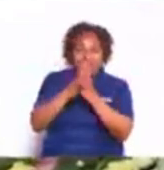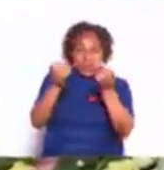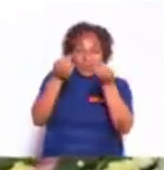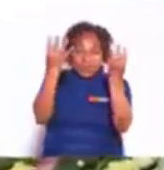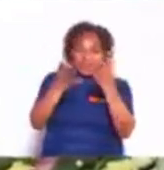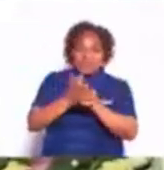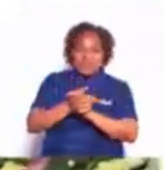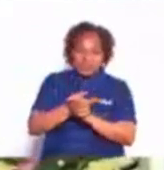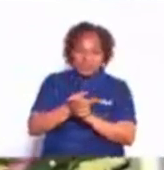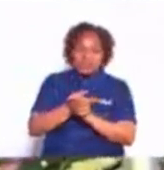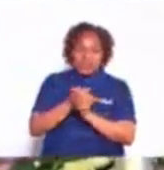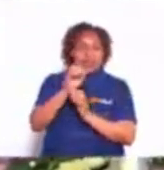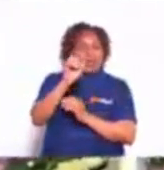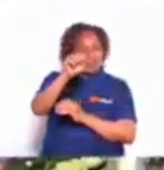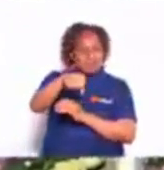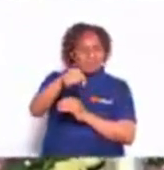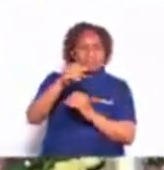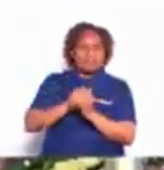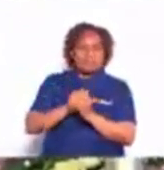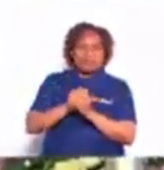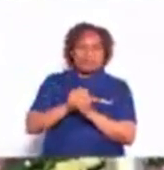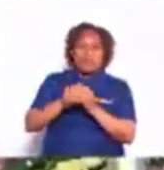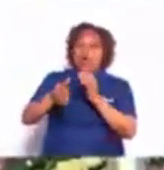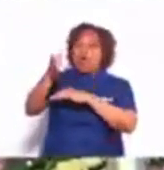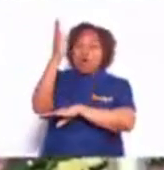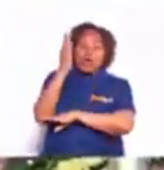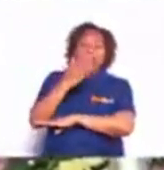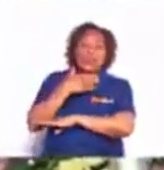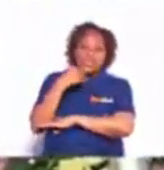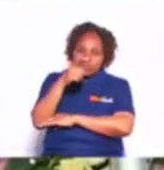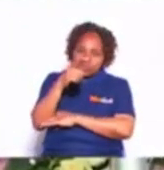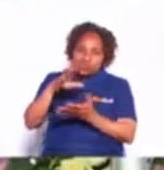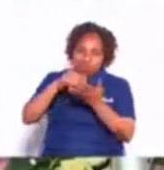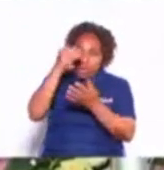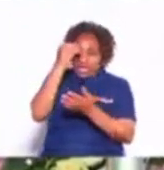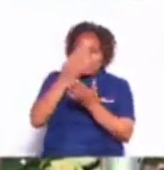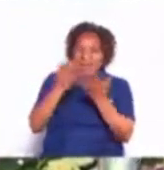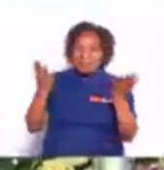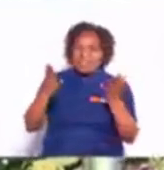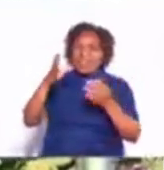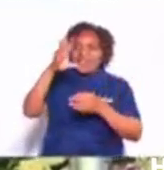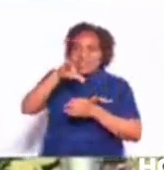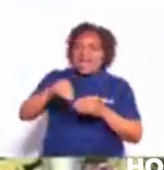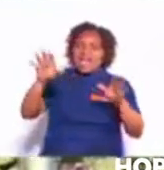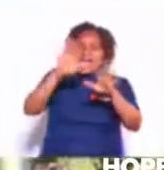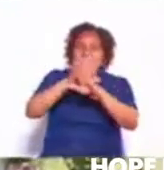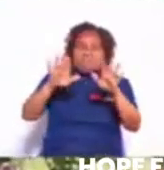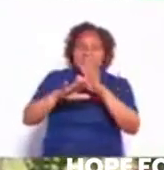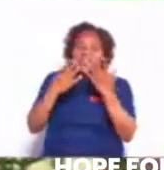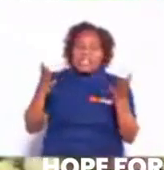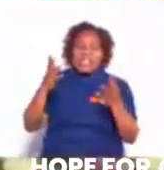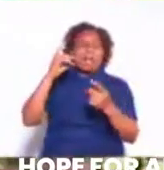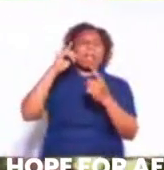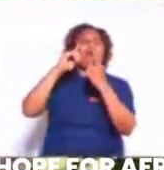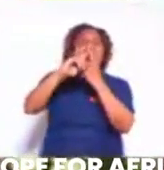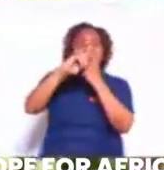Hallelujah. Yes. God wants to learn something. So take everything positive.